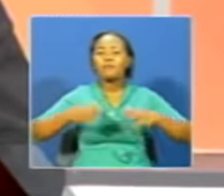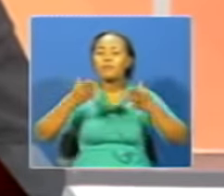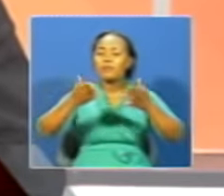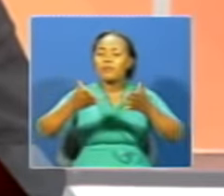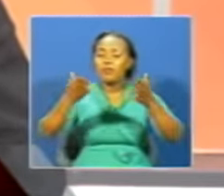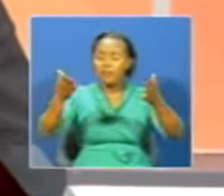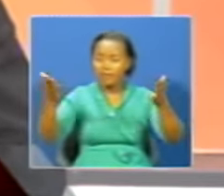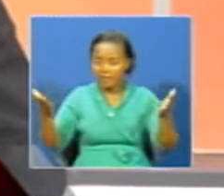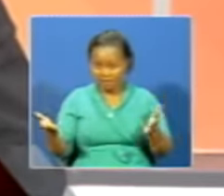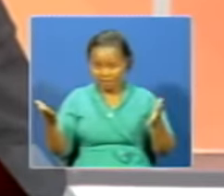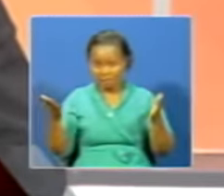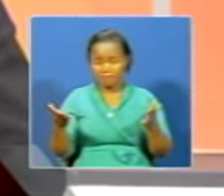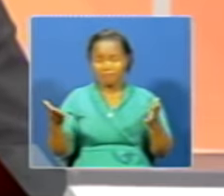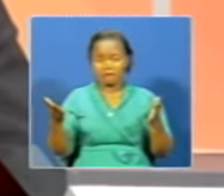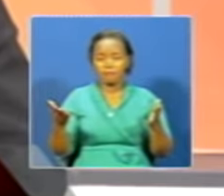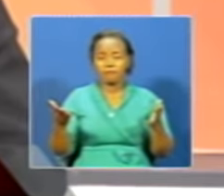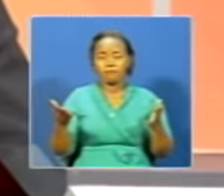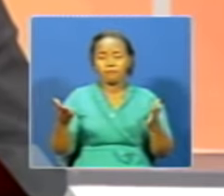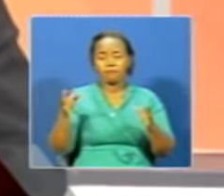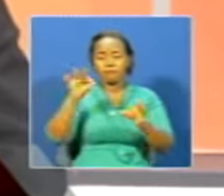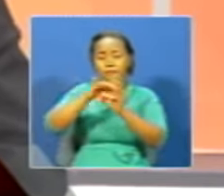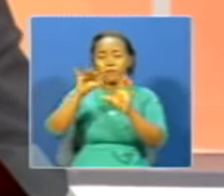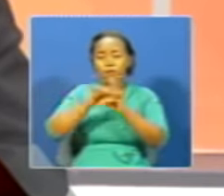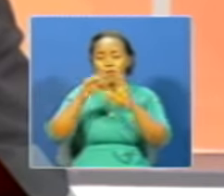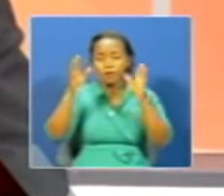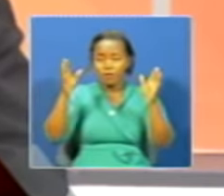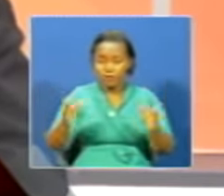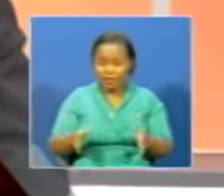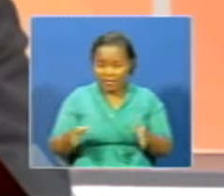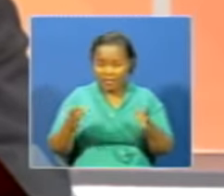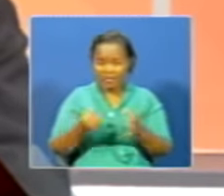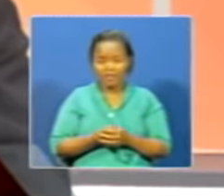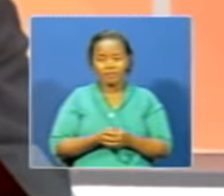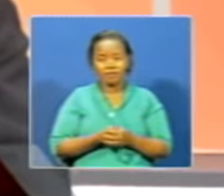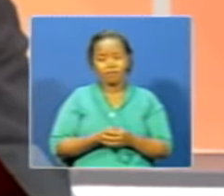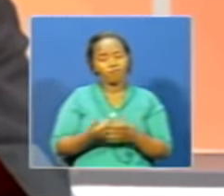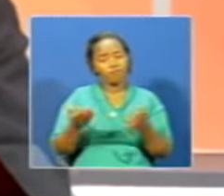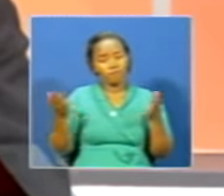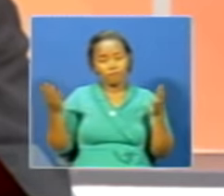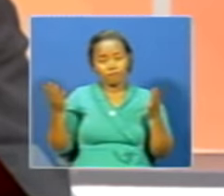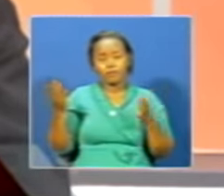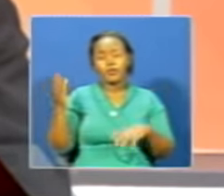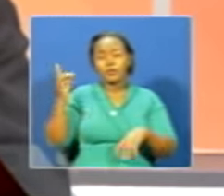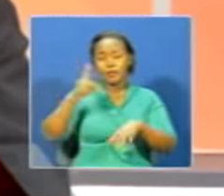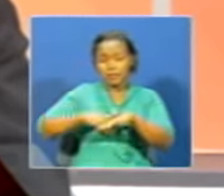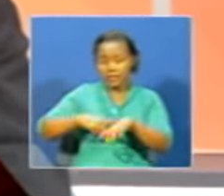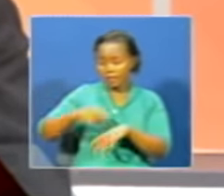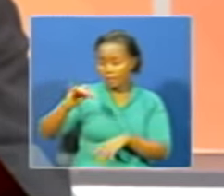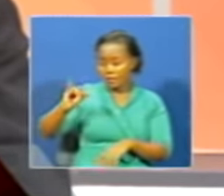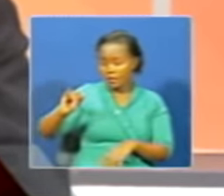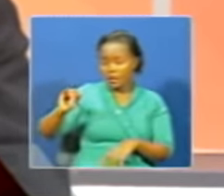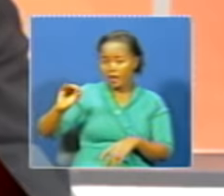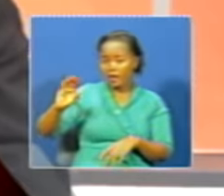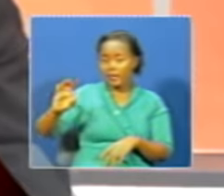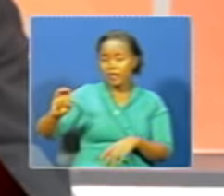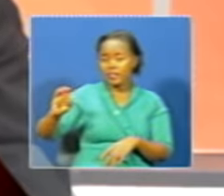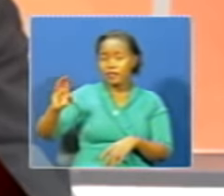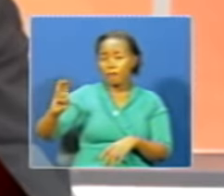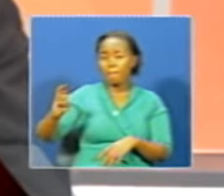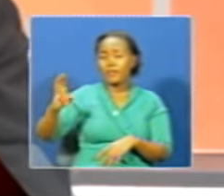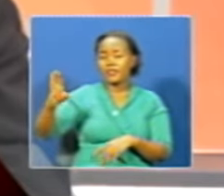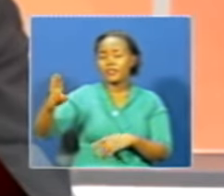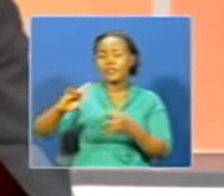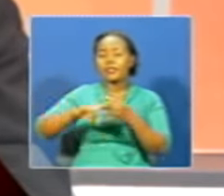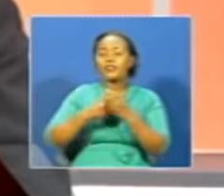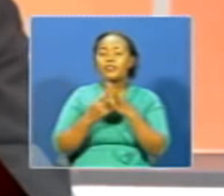the ordinary yeah. Voter yeah. like myself. Yeah. Maybe in forwards. Yeah. Let once the IBC starts yeah. this process of ensuring yeah.